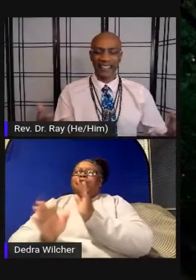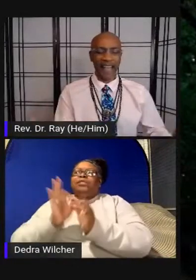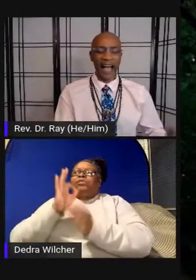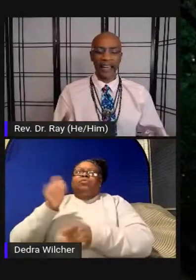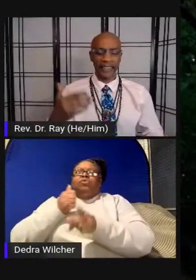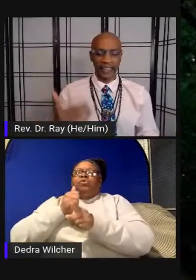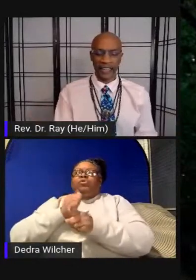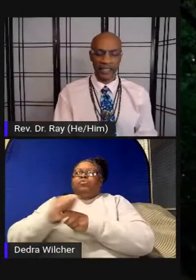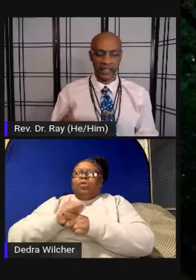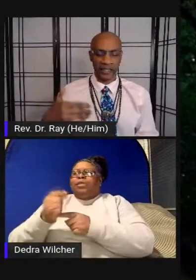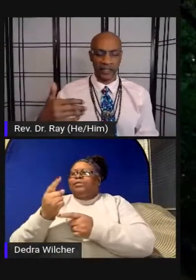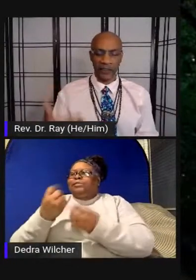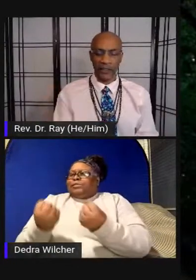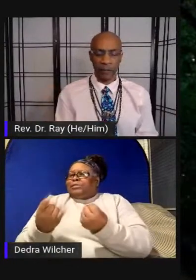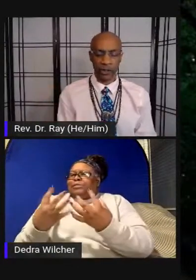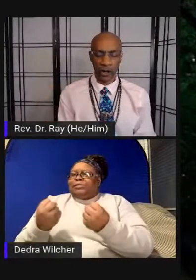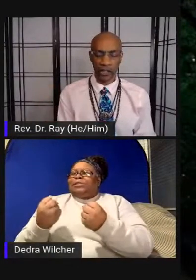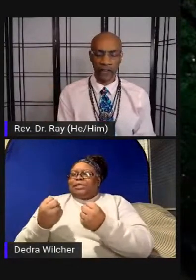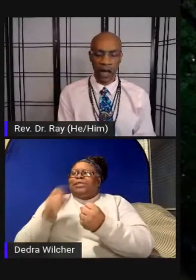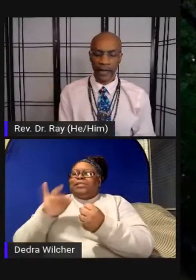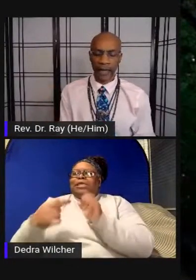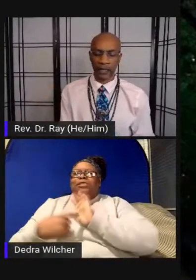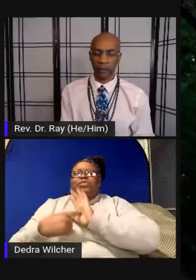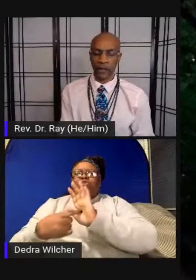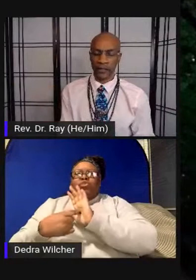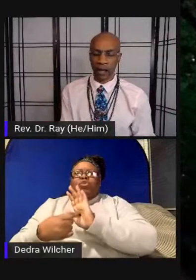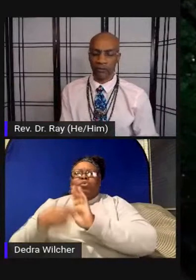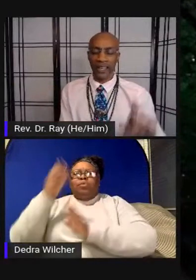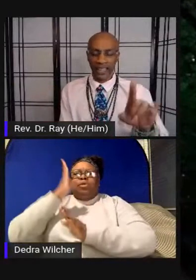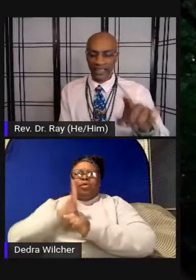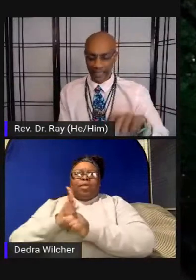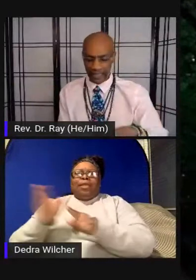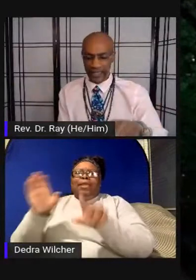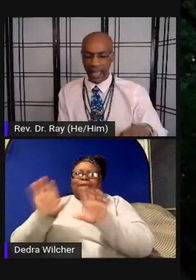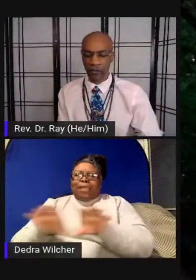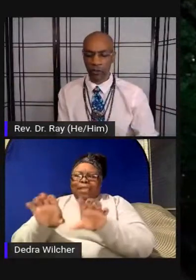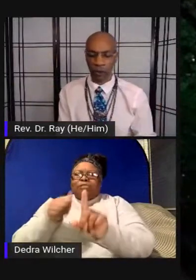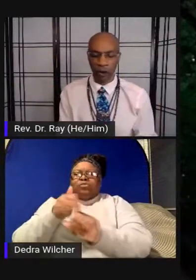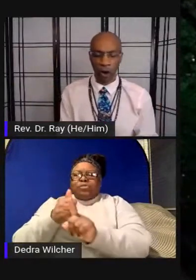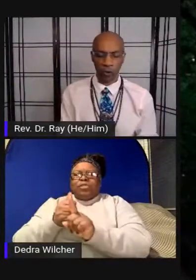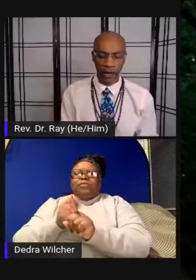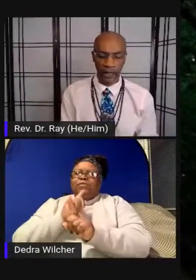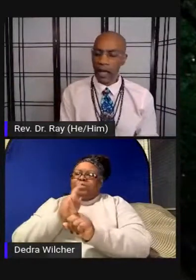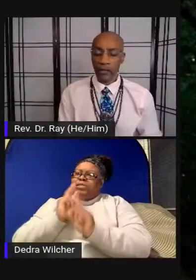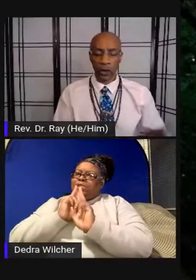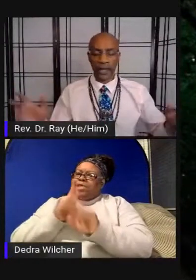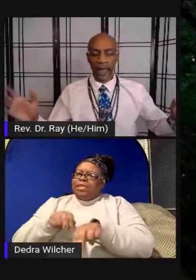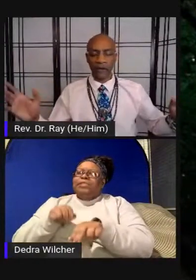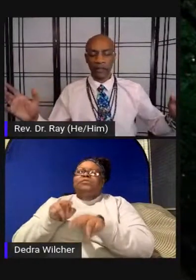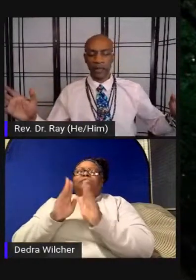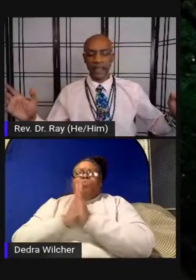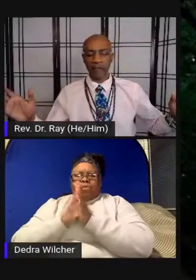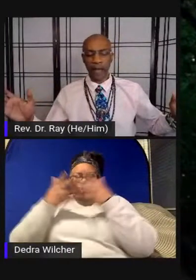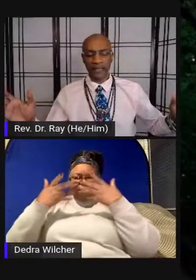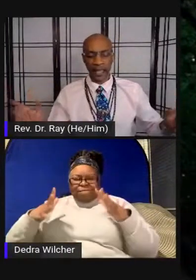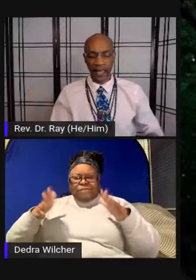and signed is the very demonstration of God acting upon itself. It is answered prayer already. And so I allow it to